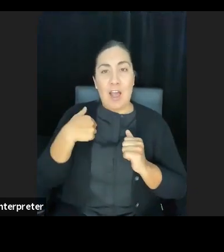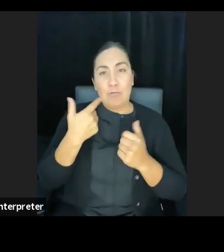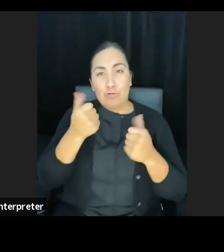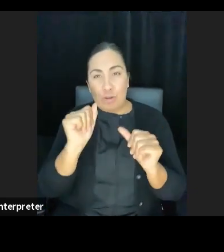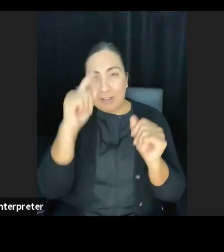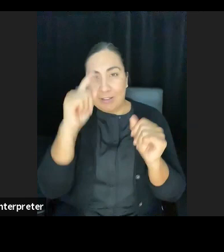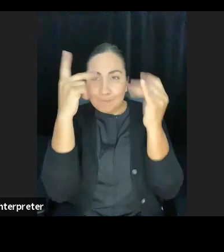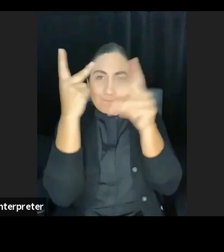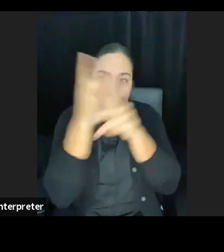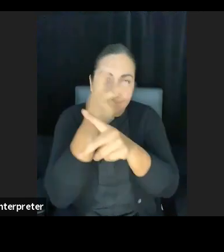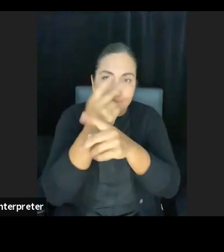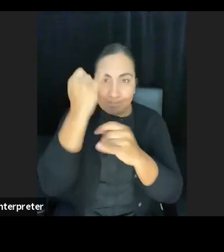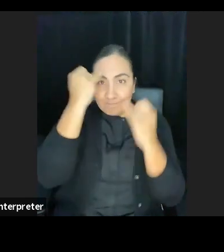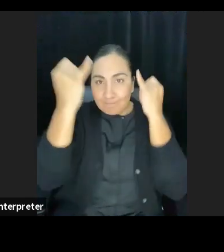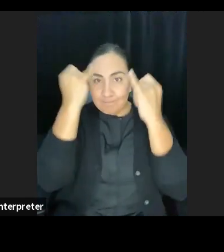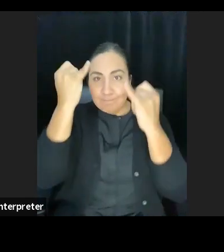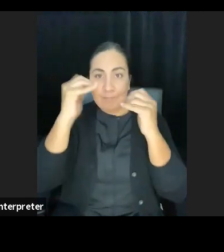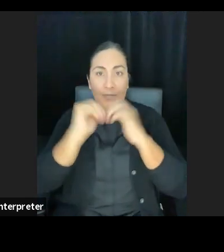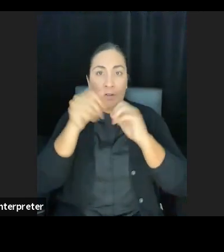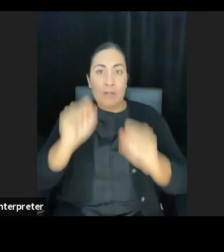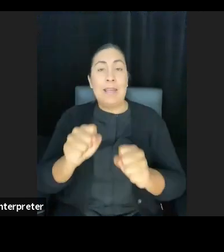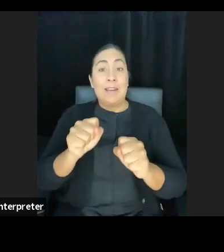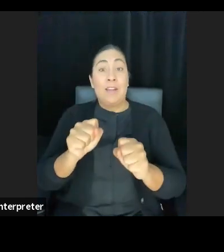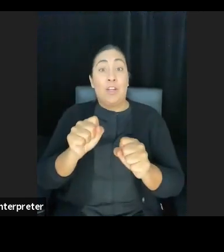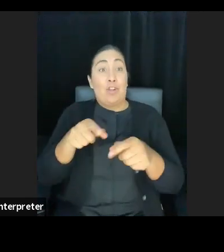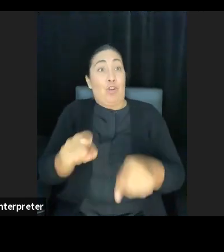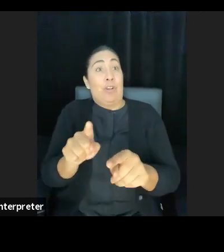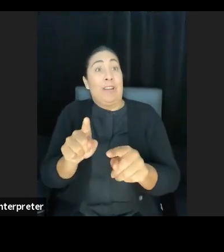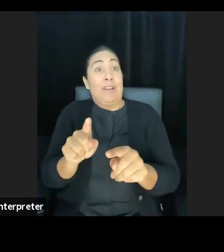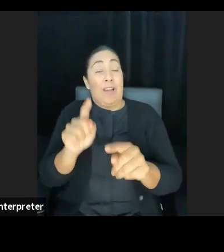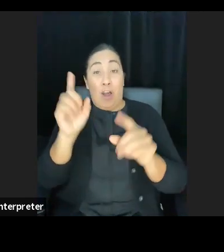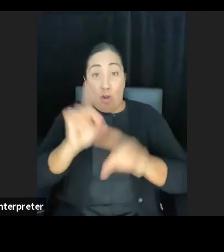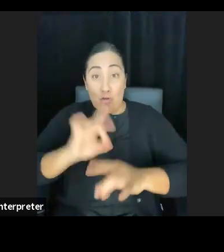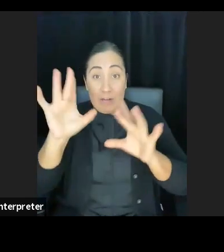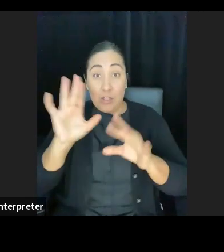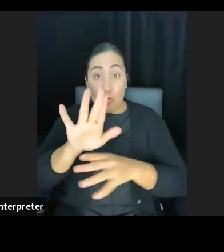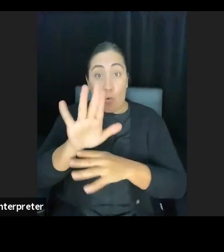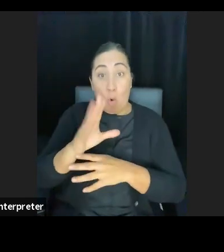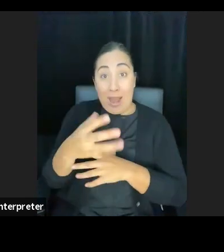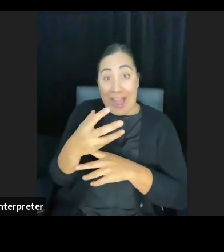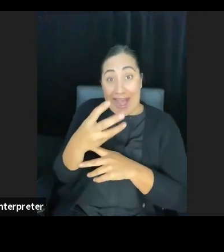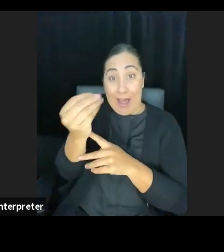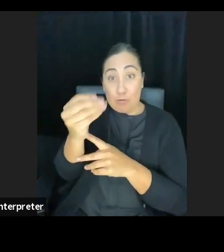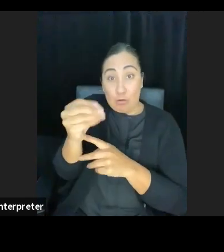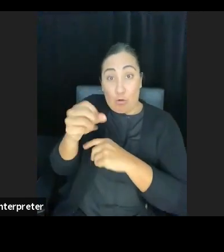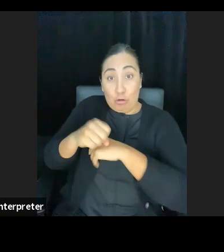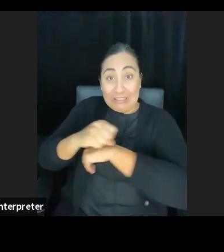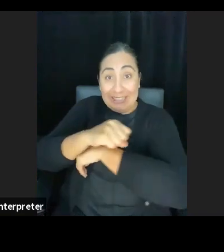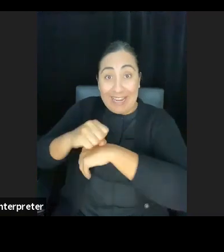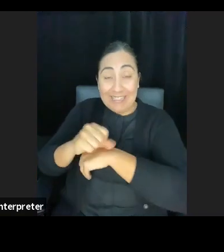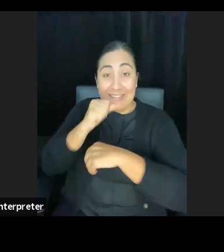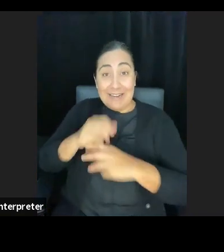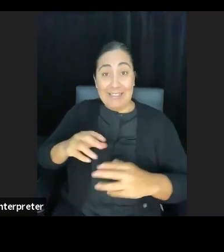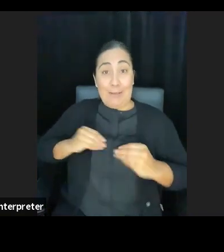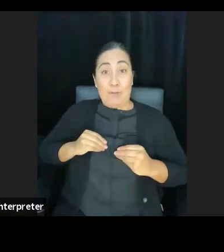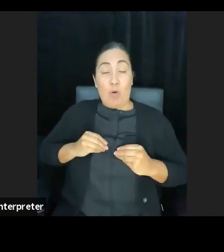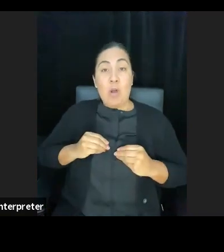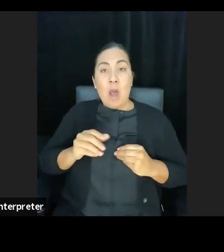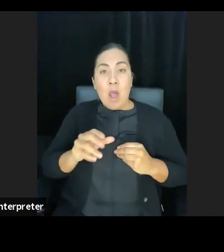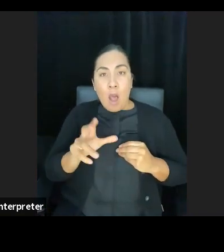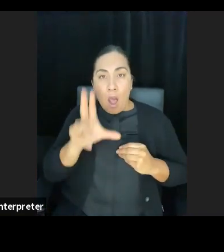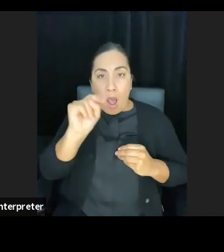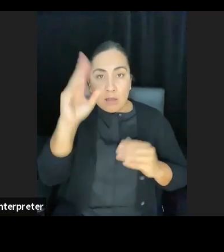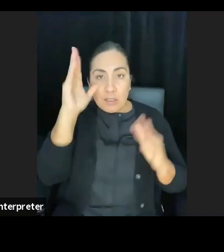crisis where your outdoor stage might not be accessible to you in unexpected moments. So transmedia producing